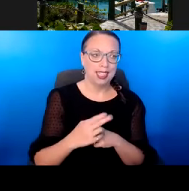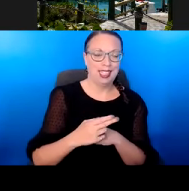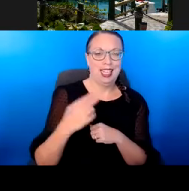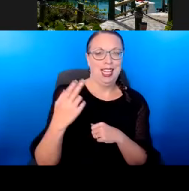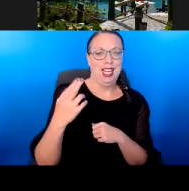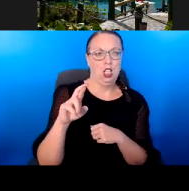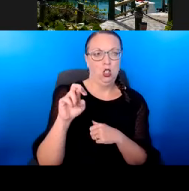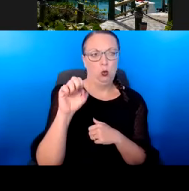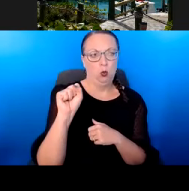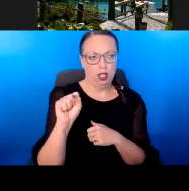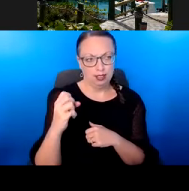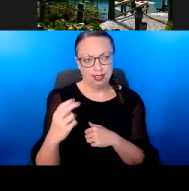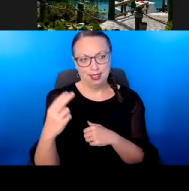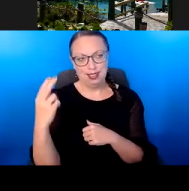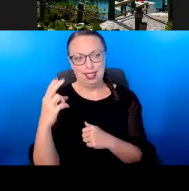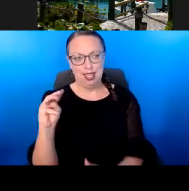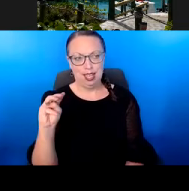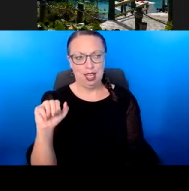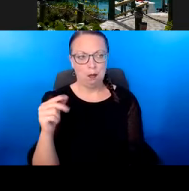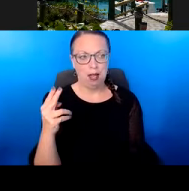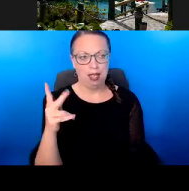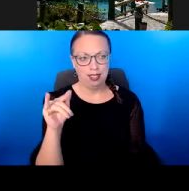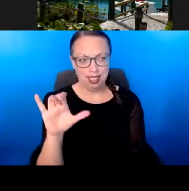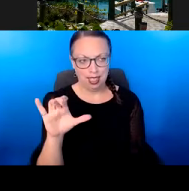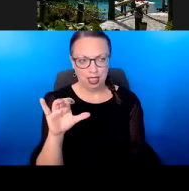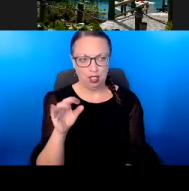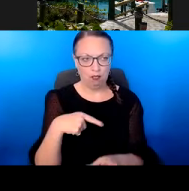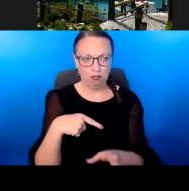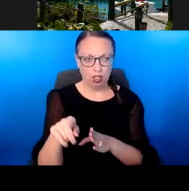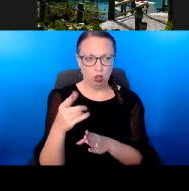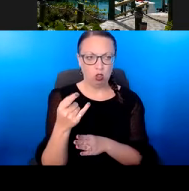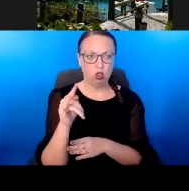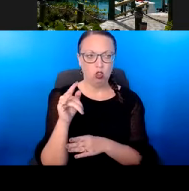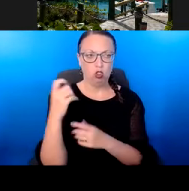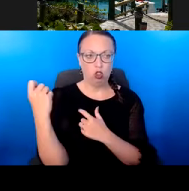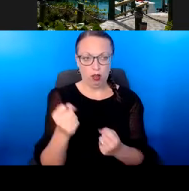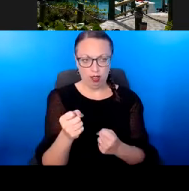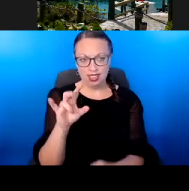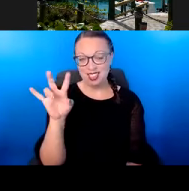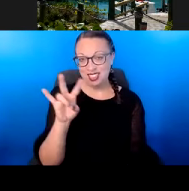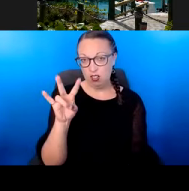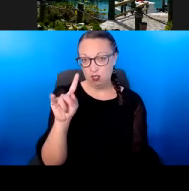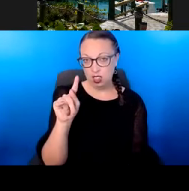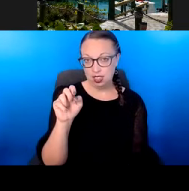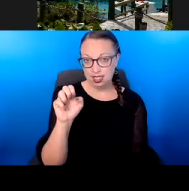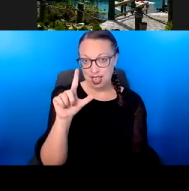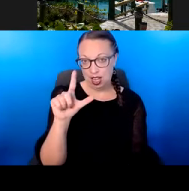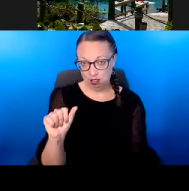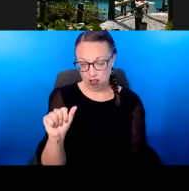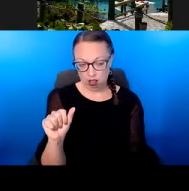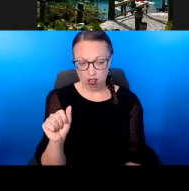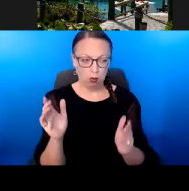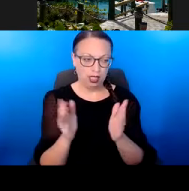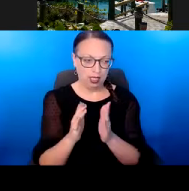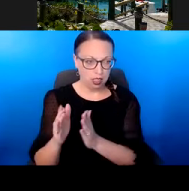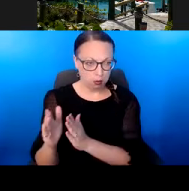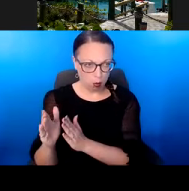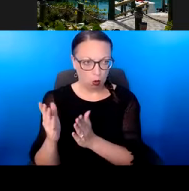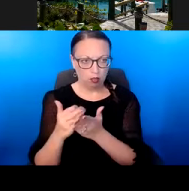high magnetic field strength. This is 7 Tesla with these small voxels as indicated